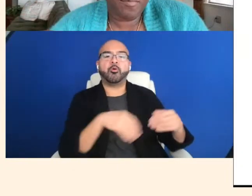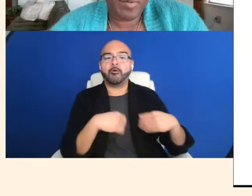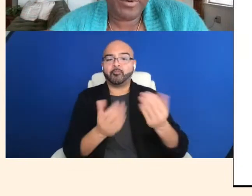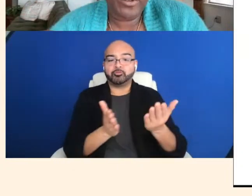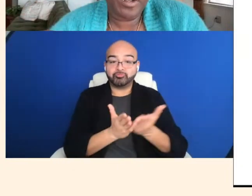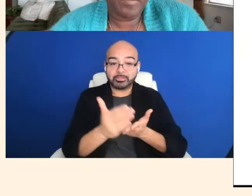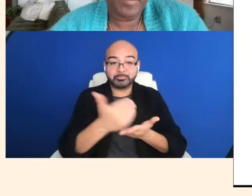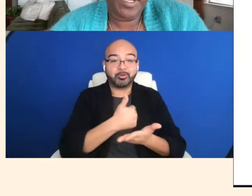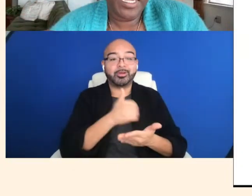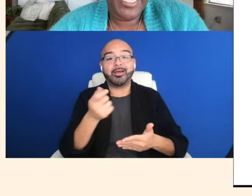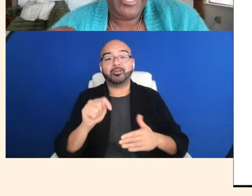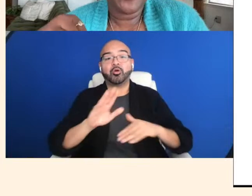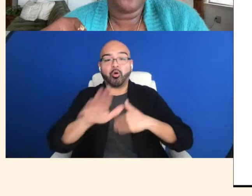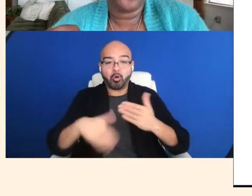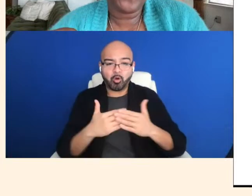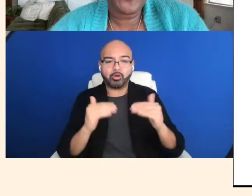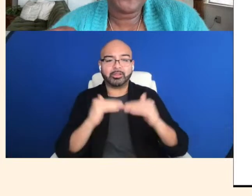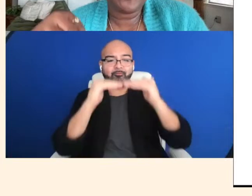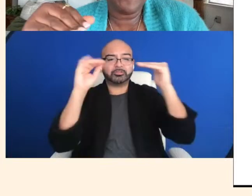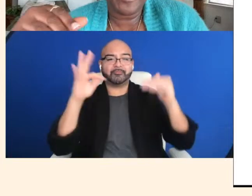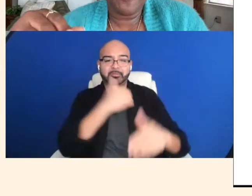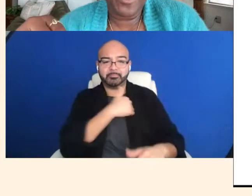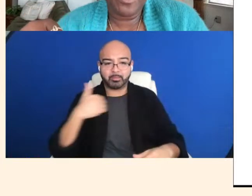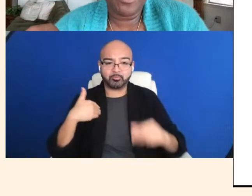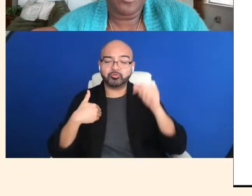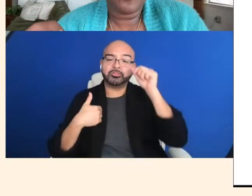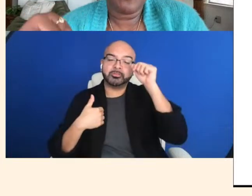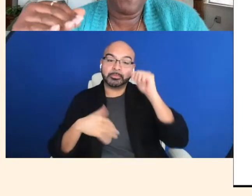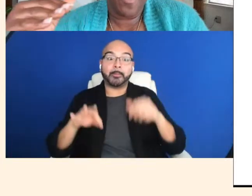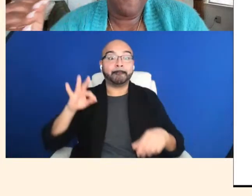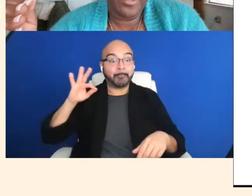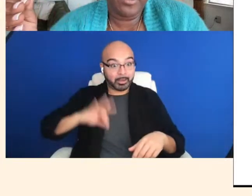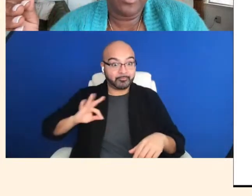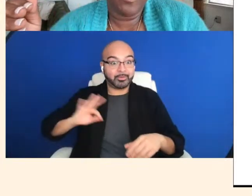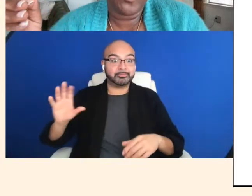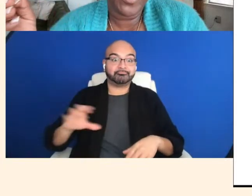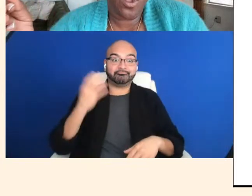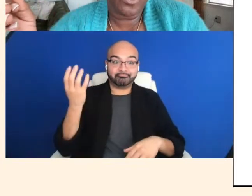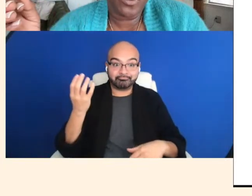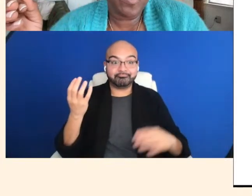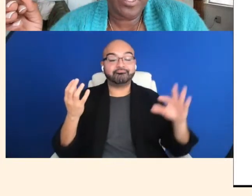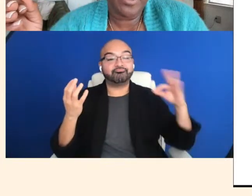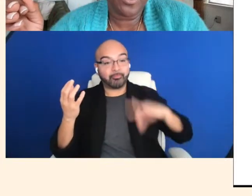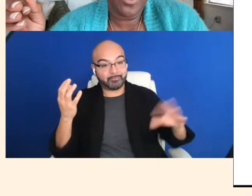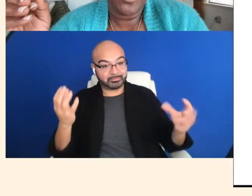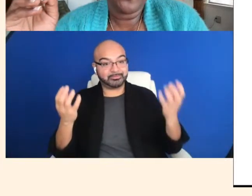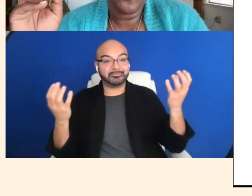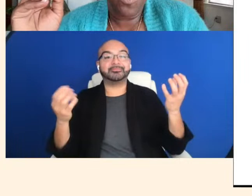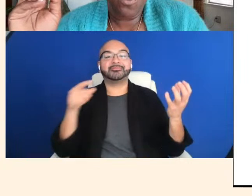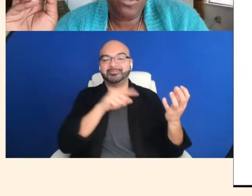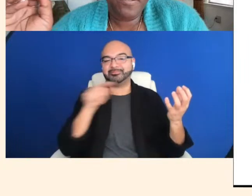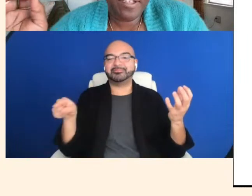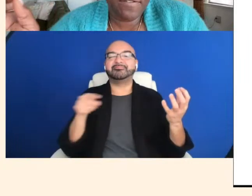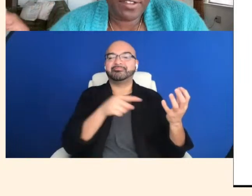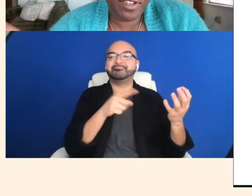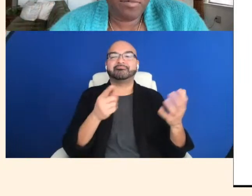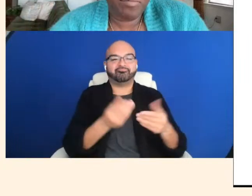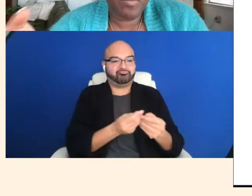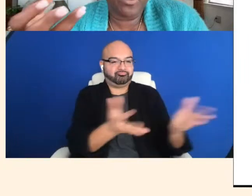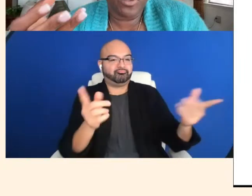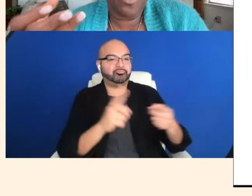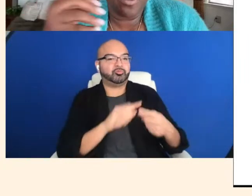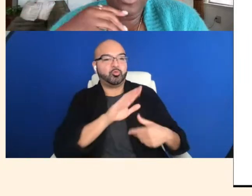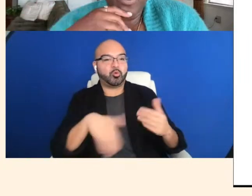levels of membership, and it distributes the benefits, the profits, which we call surplus, to all of the